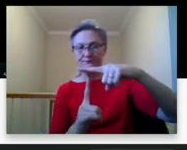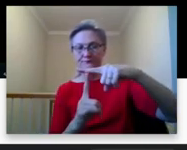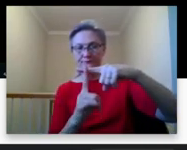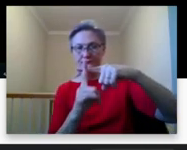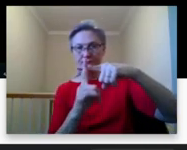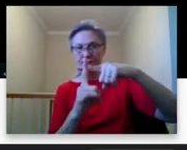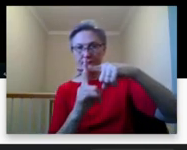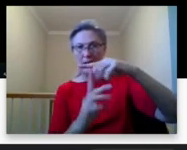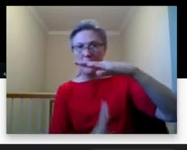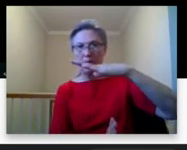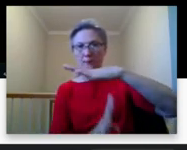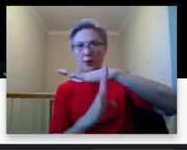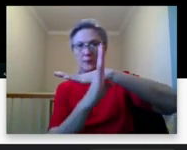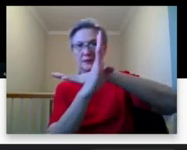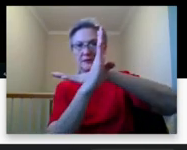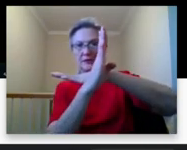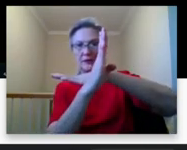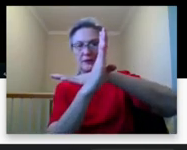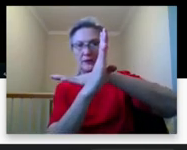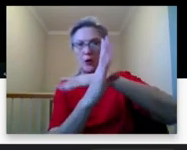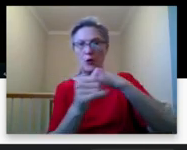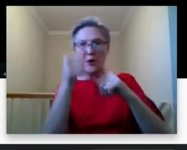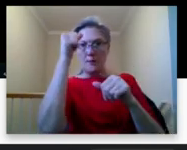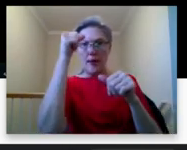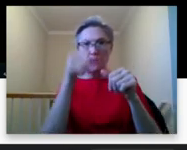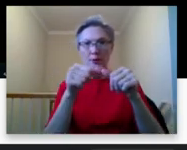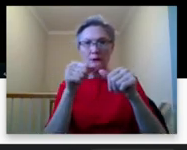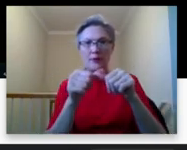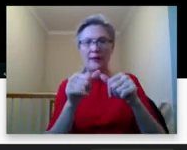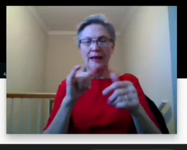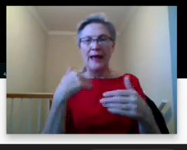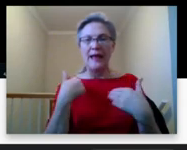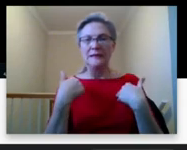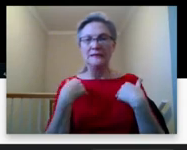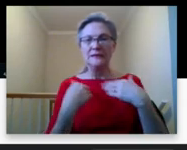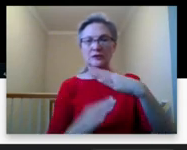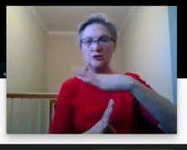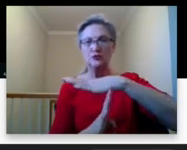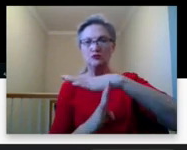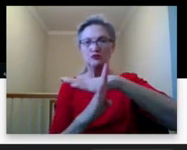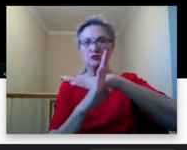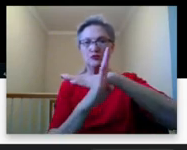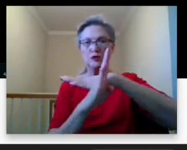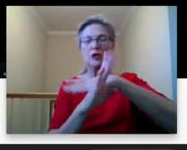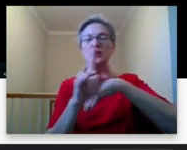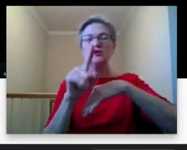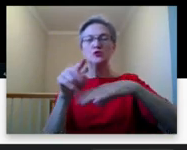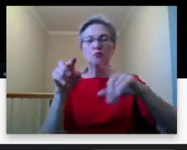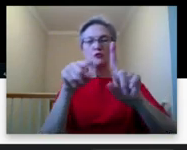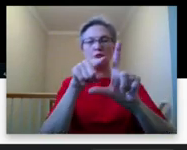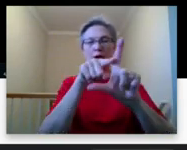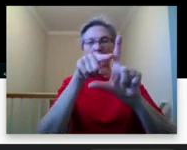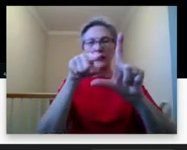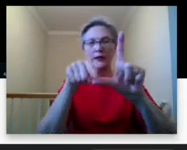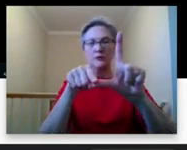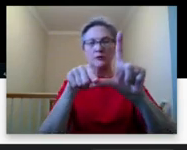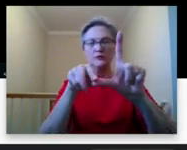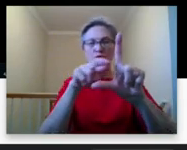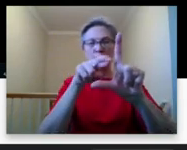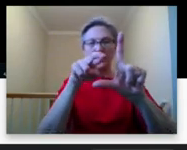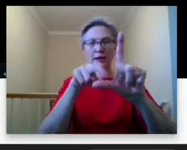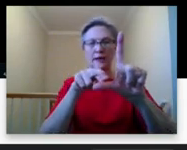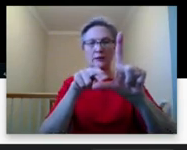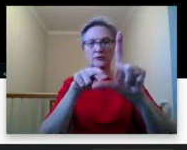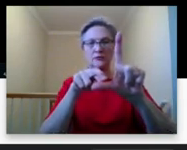this, perpendicular, right? You can remember that because it has two right angles in it, right? So perpendicular means it has